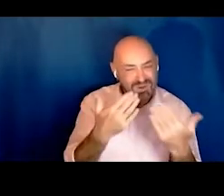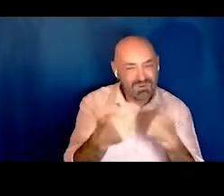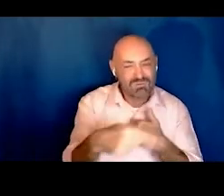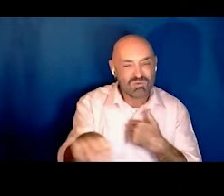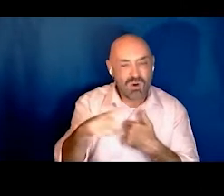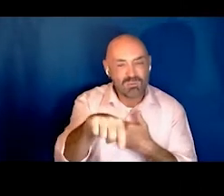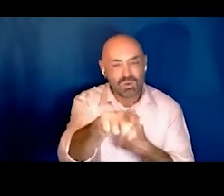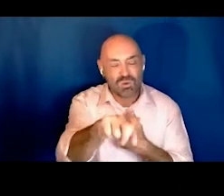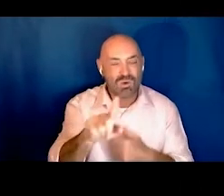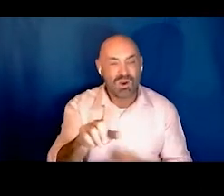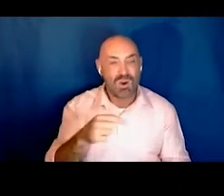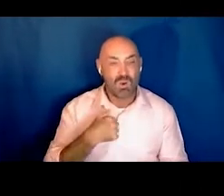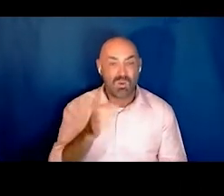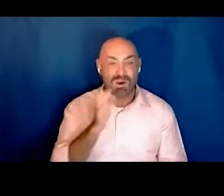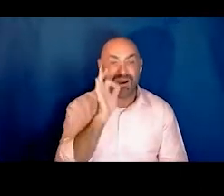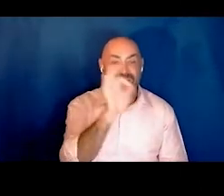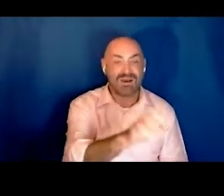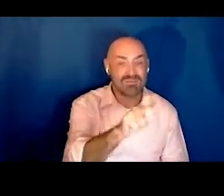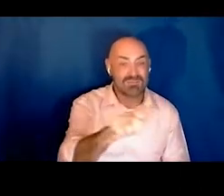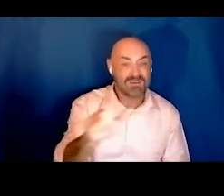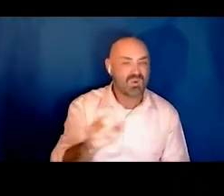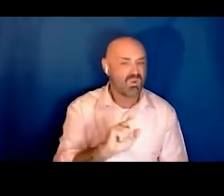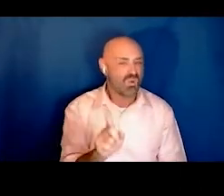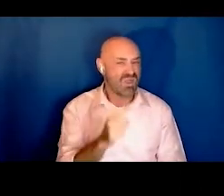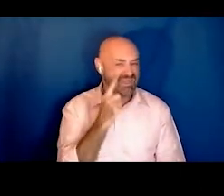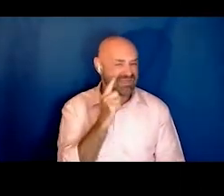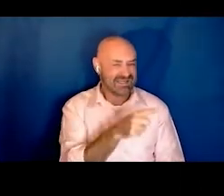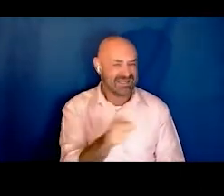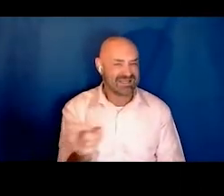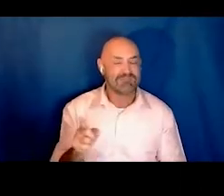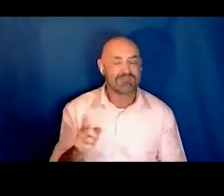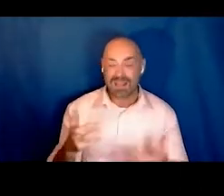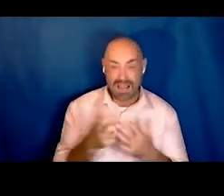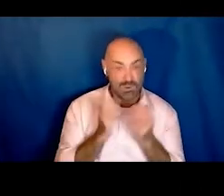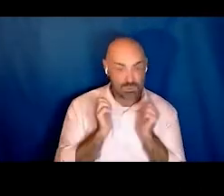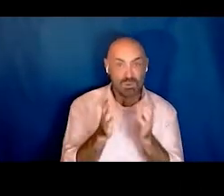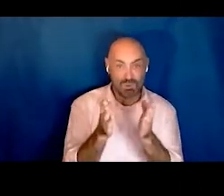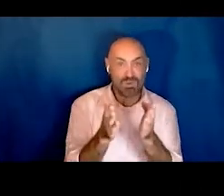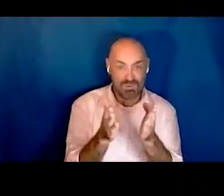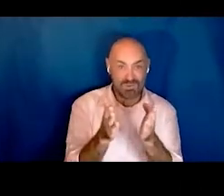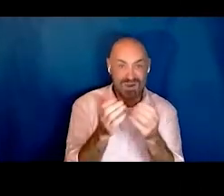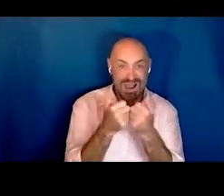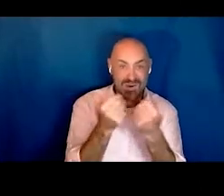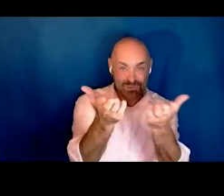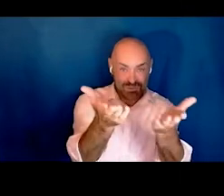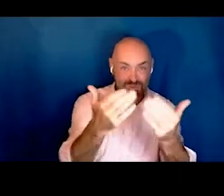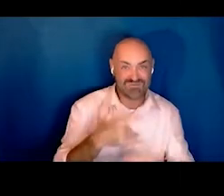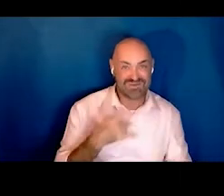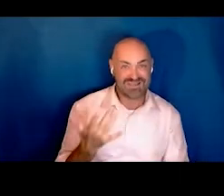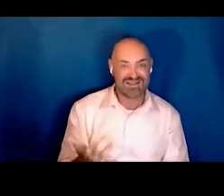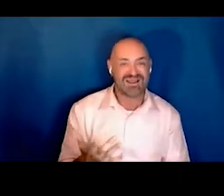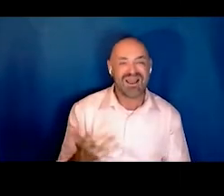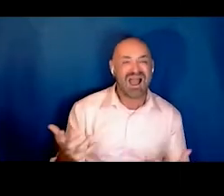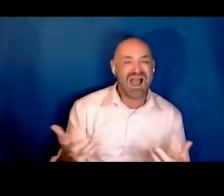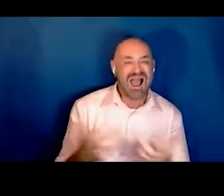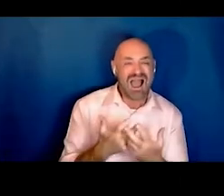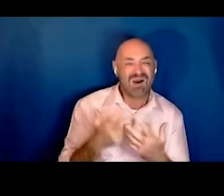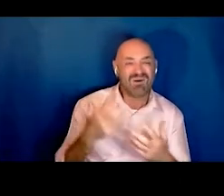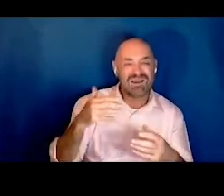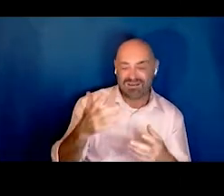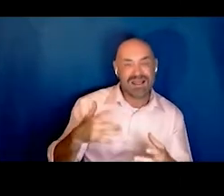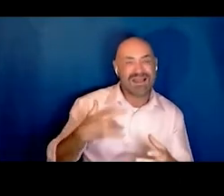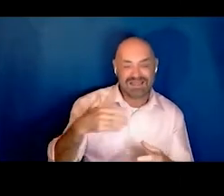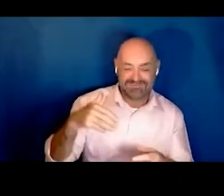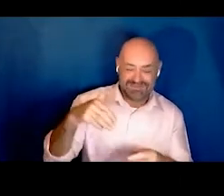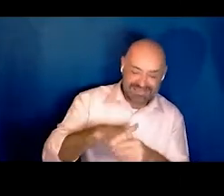to ask the public how they're thinking and feeling about this topic. I want to hear how you're feeling about this topic. So how does living in and